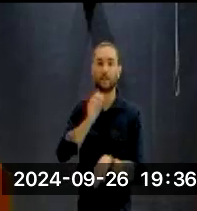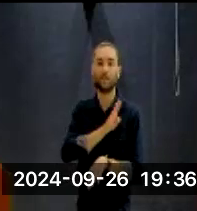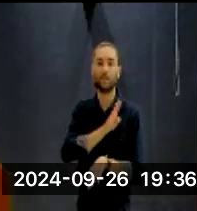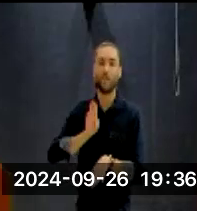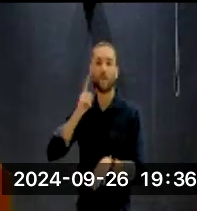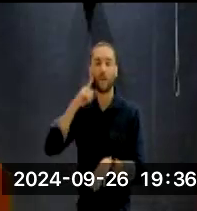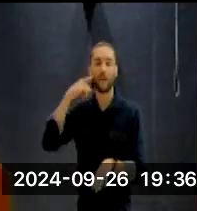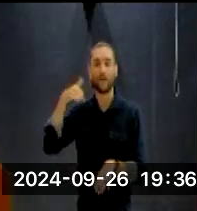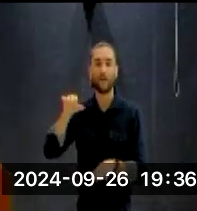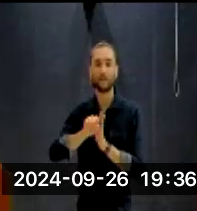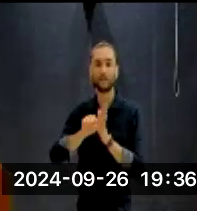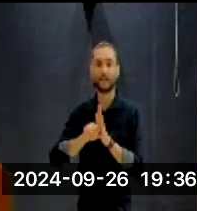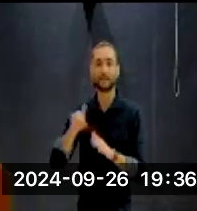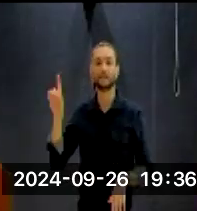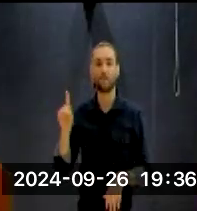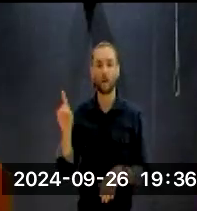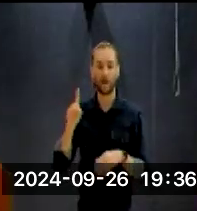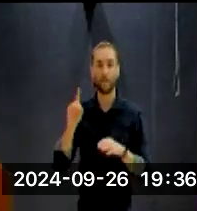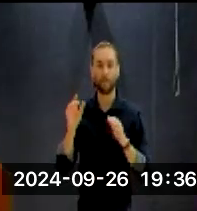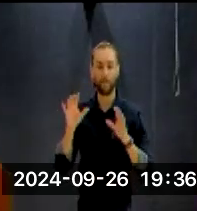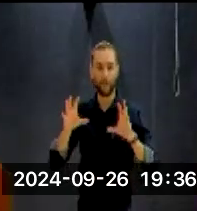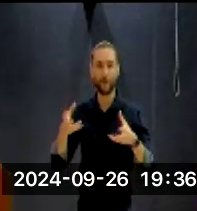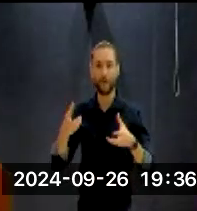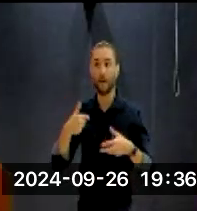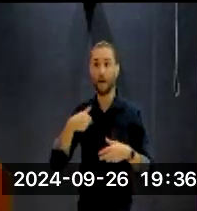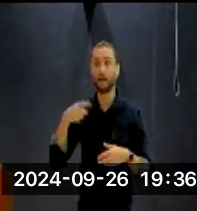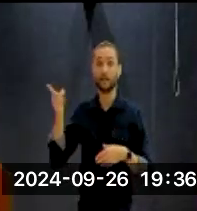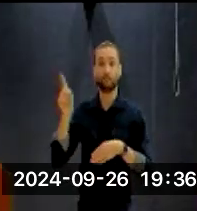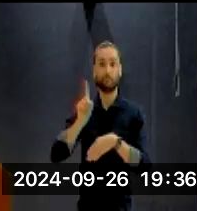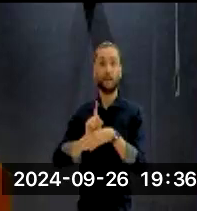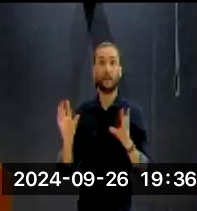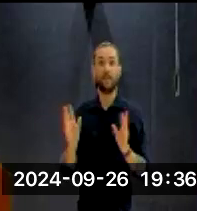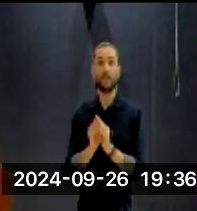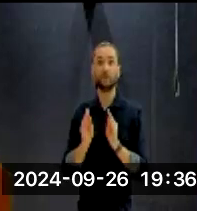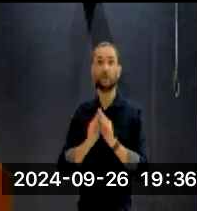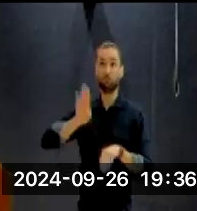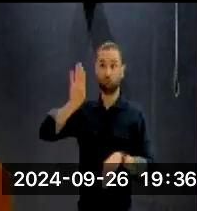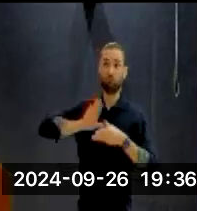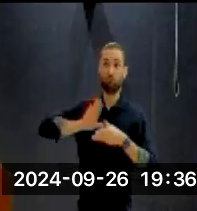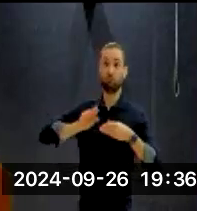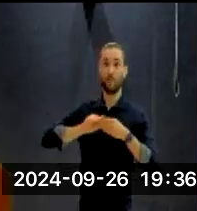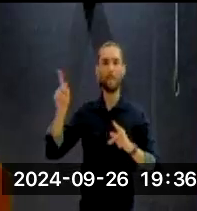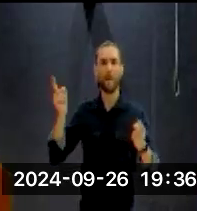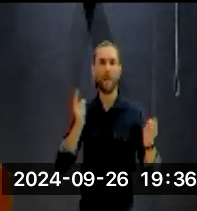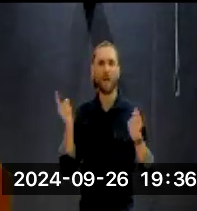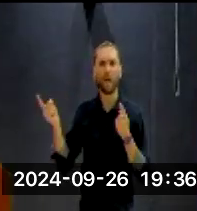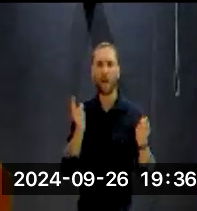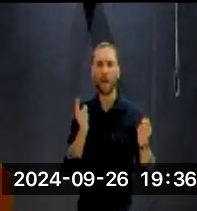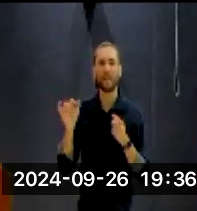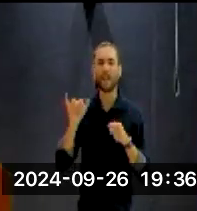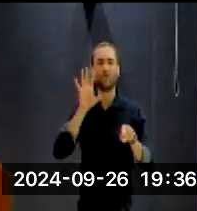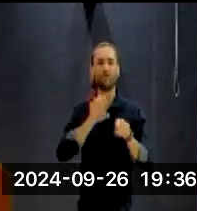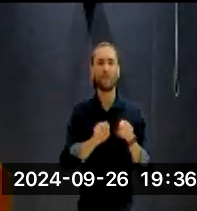Democratic Party. I spoke about this at the convention. People started coming up to me, like rape victims,